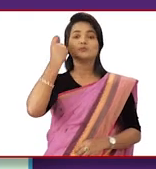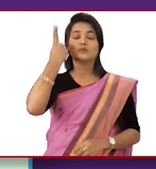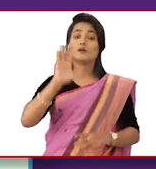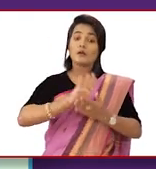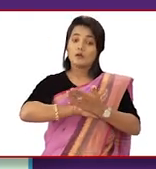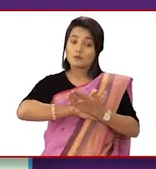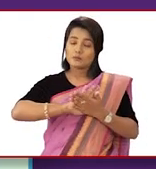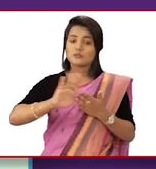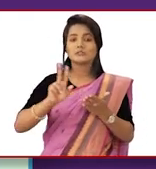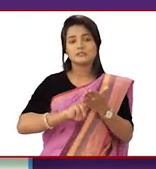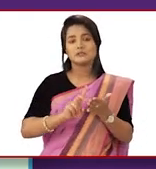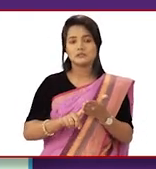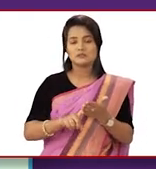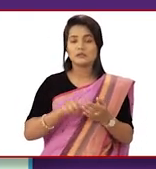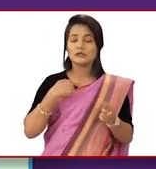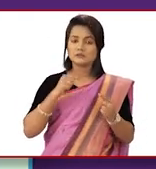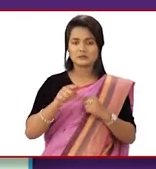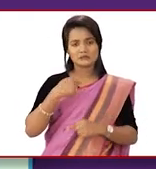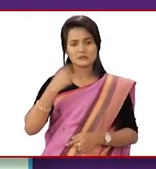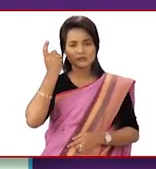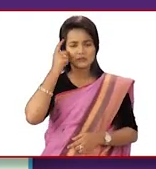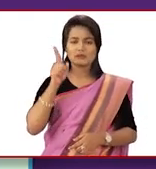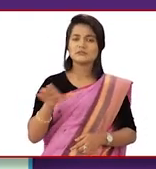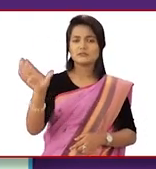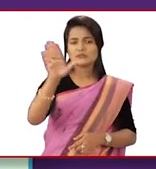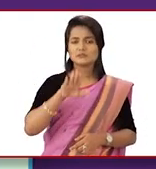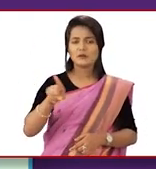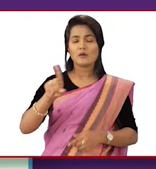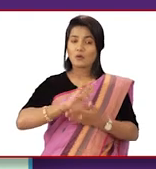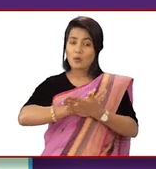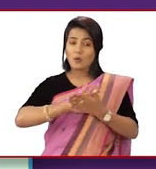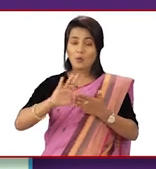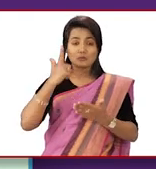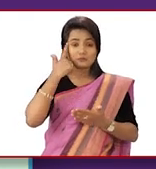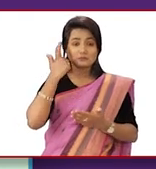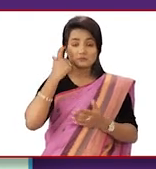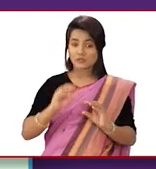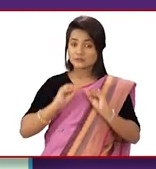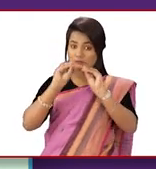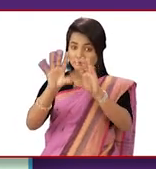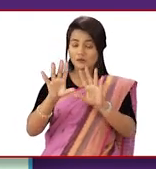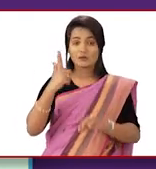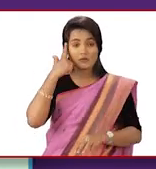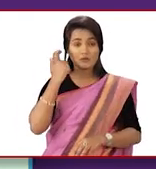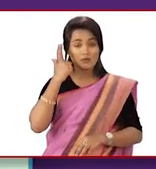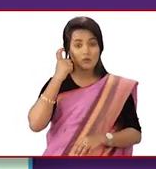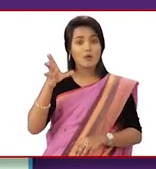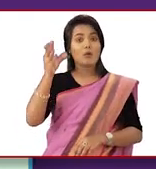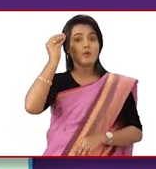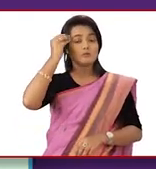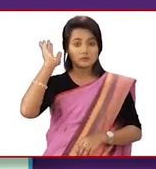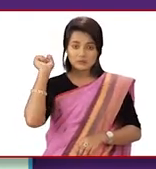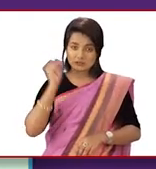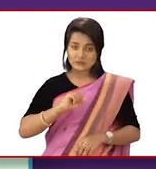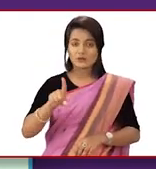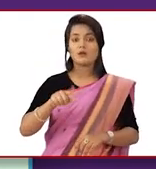Clarity is important. I think when they are given enough information, if it's informed properly, then